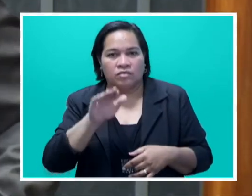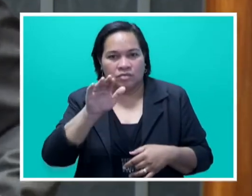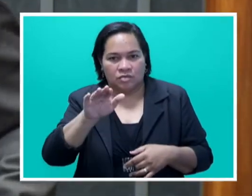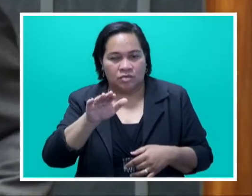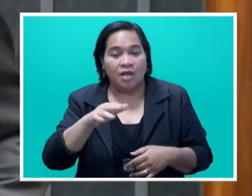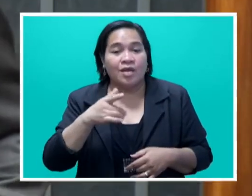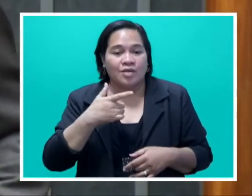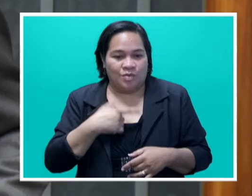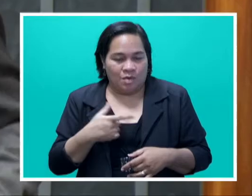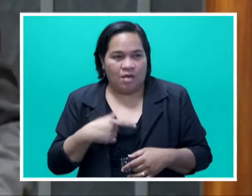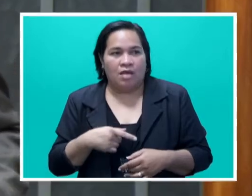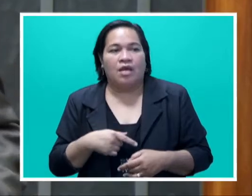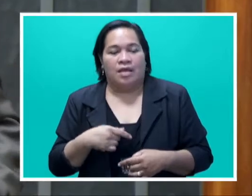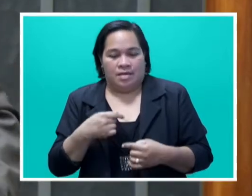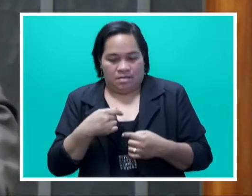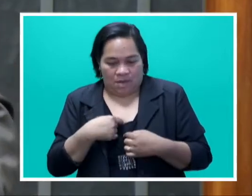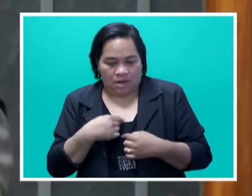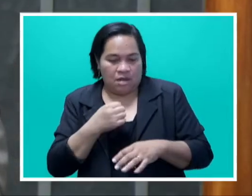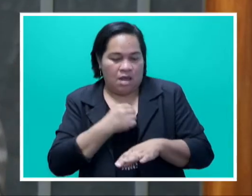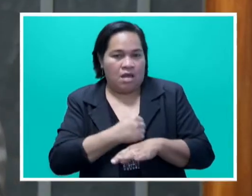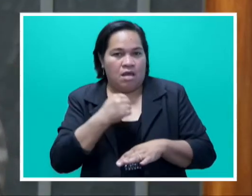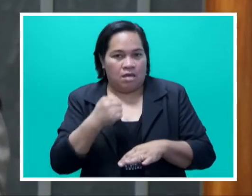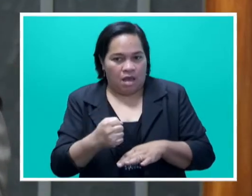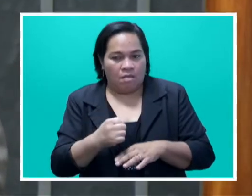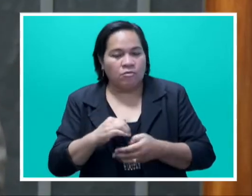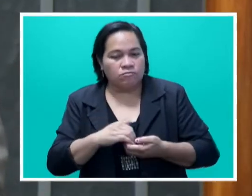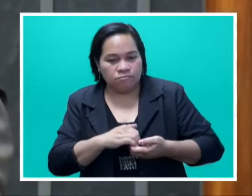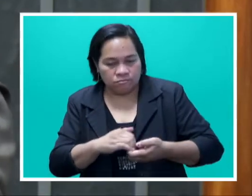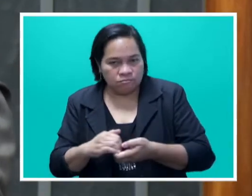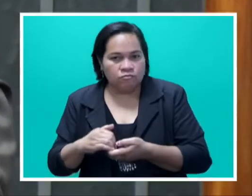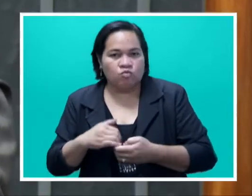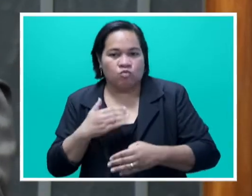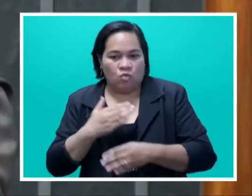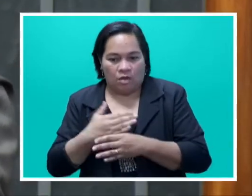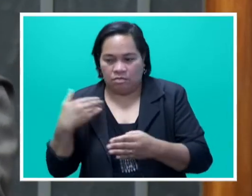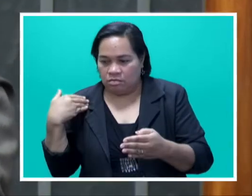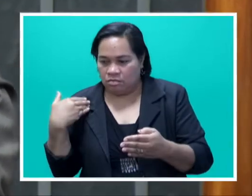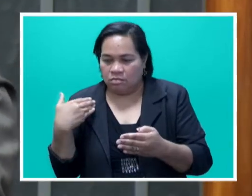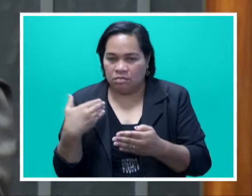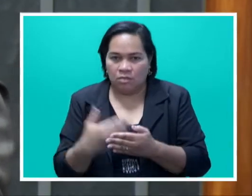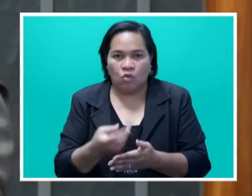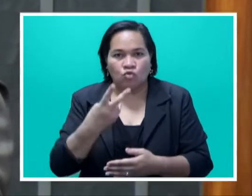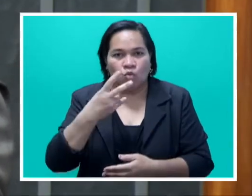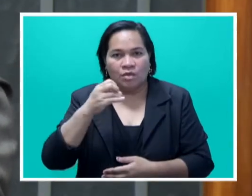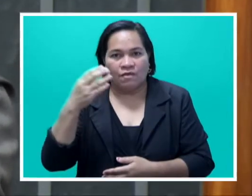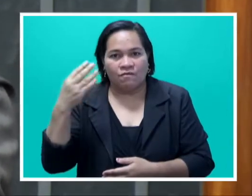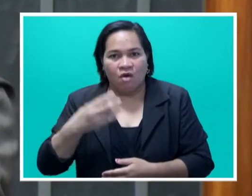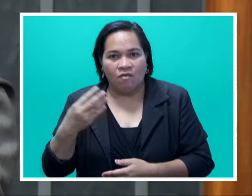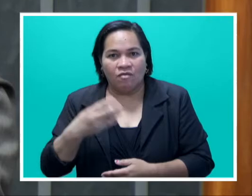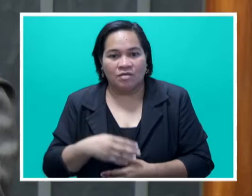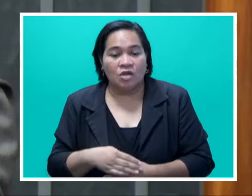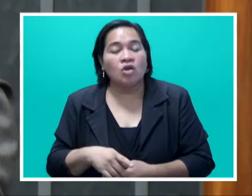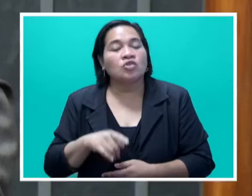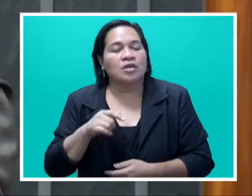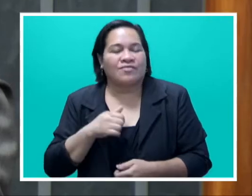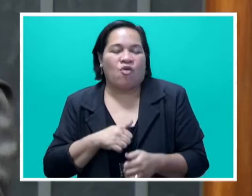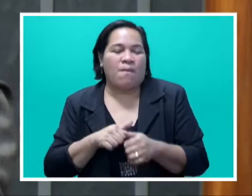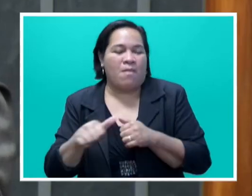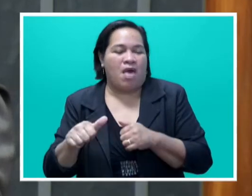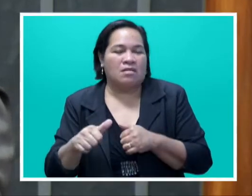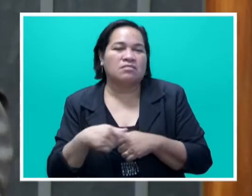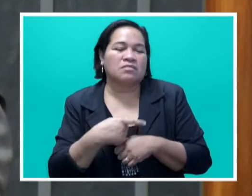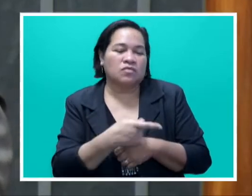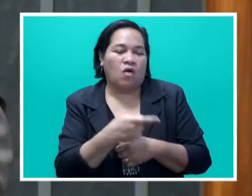I and our government colleagues have been doing since 2014, and that is in the best interest of all